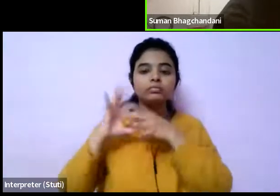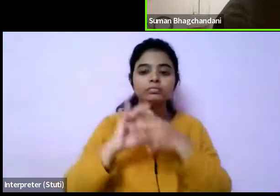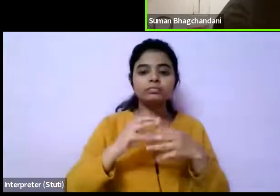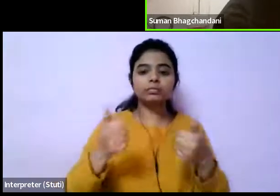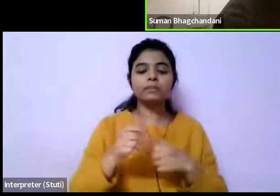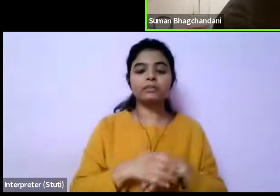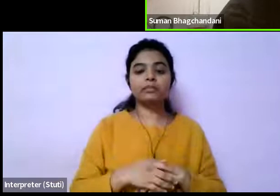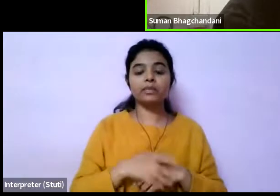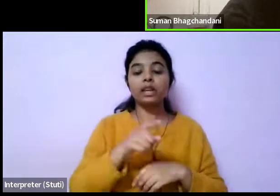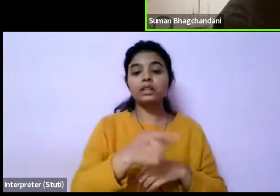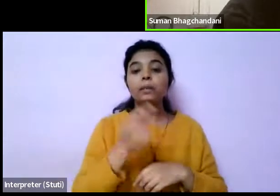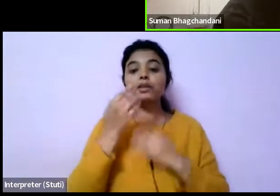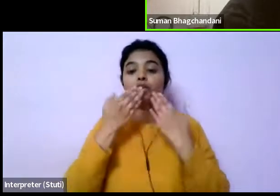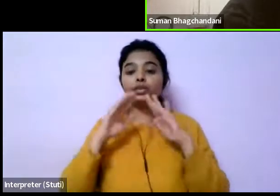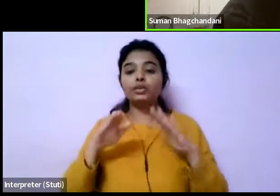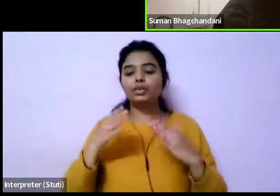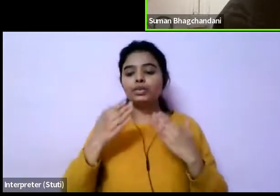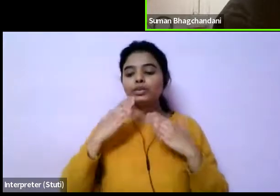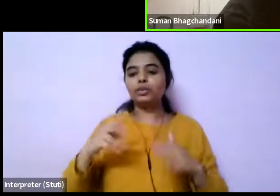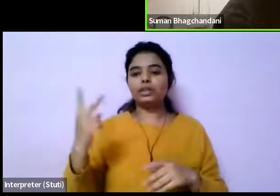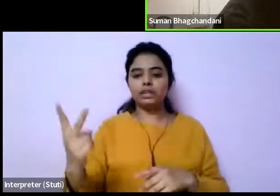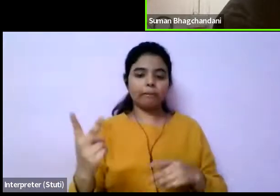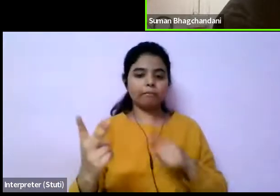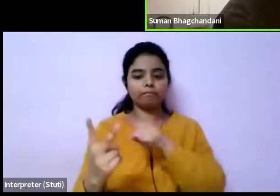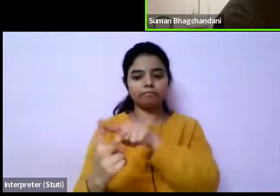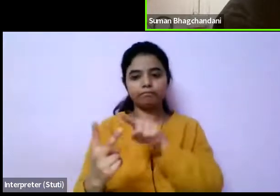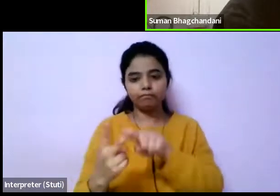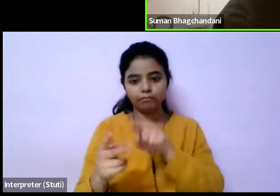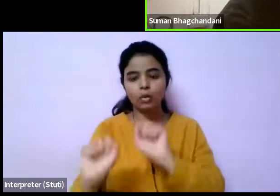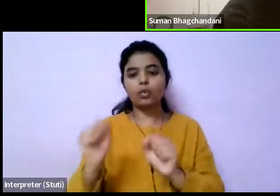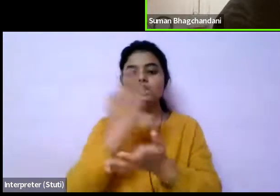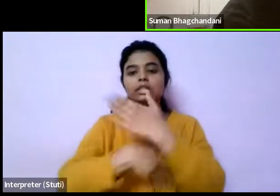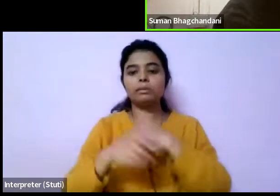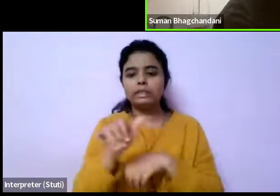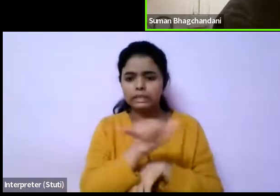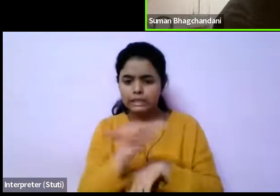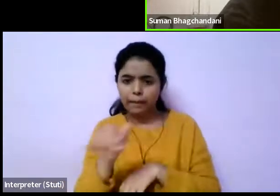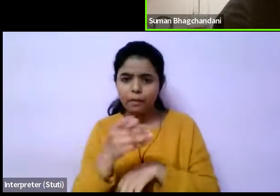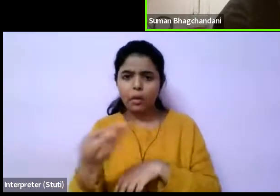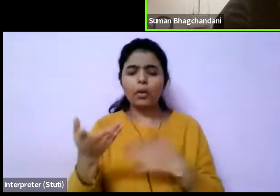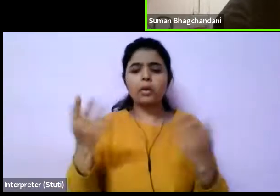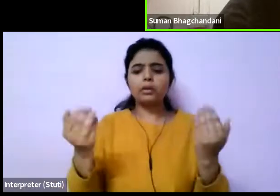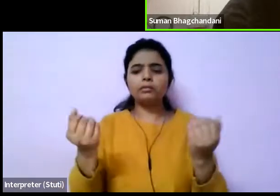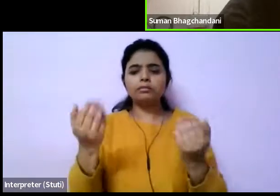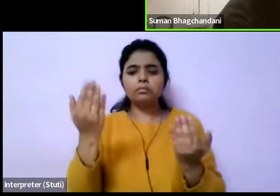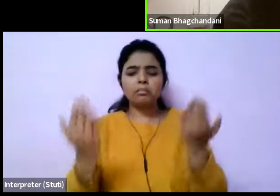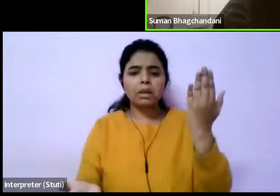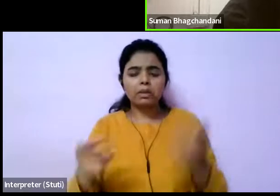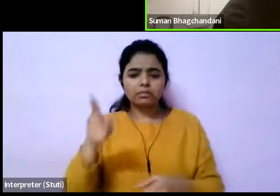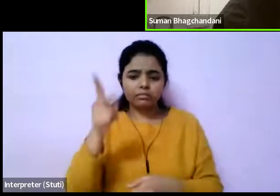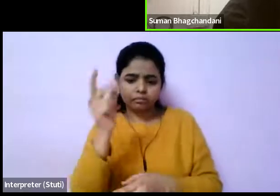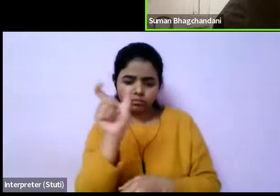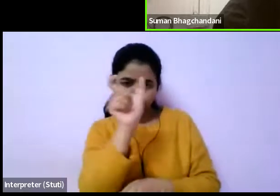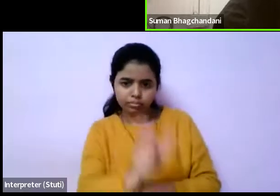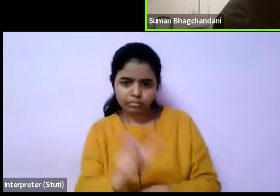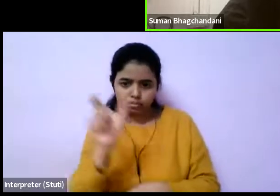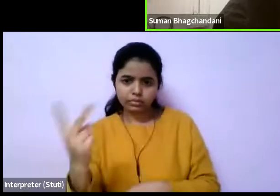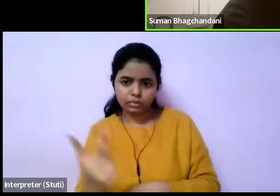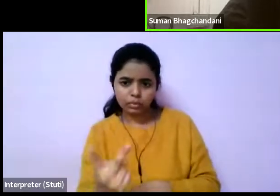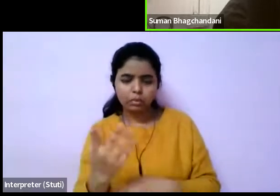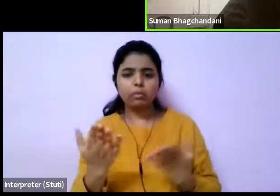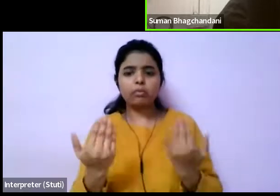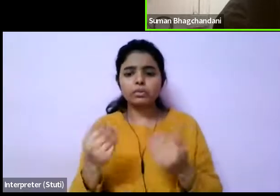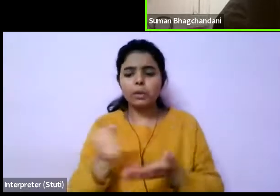with the same or similar disability interact, then their physical communication is relatively uninhibited, as opposed to a